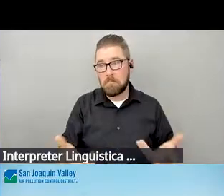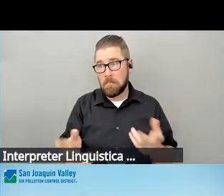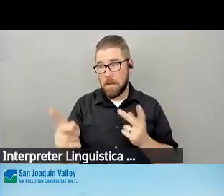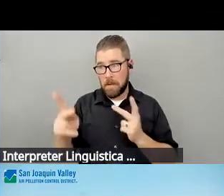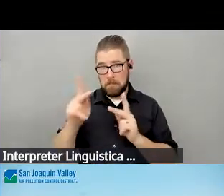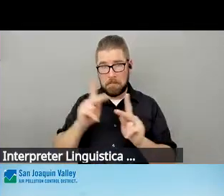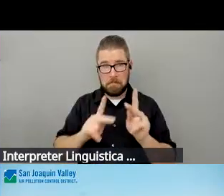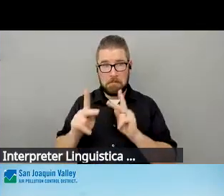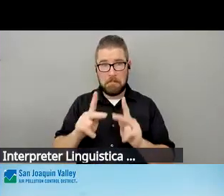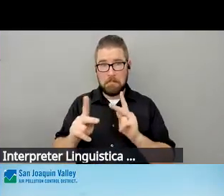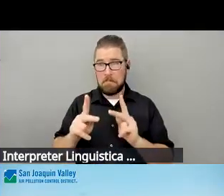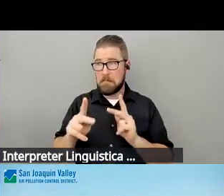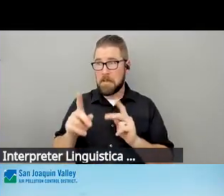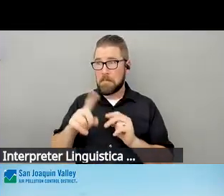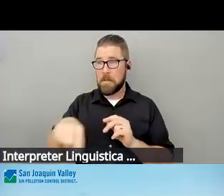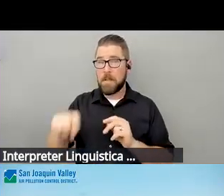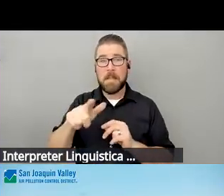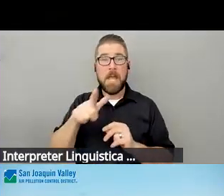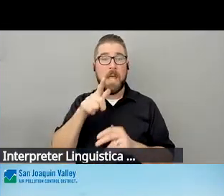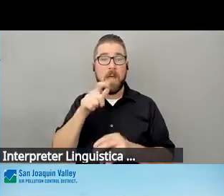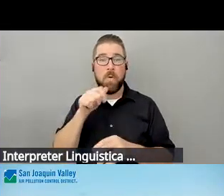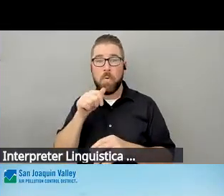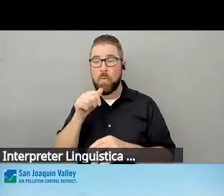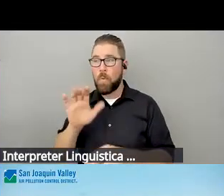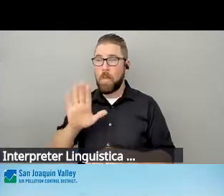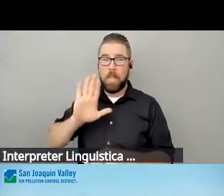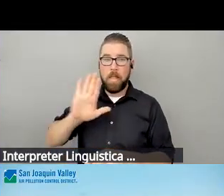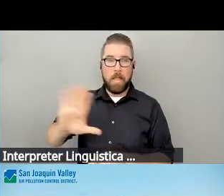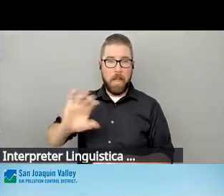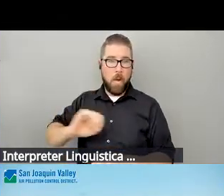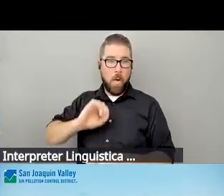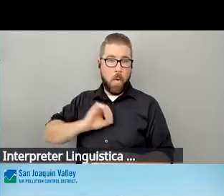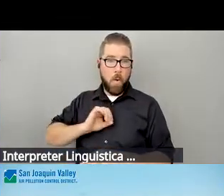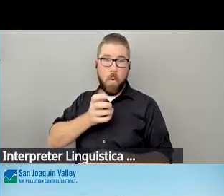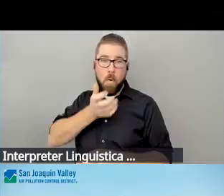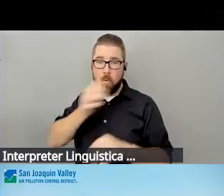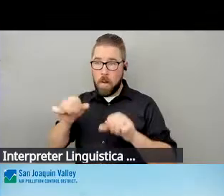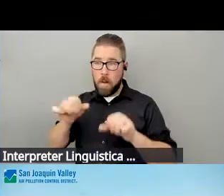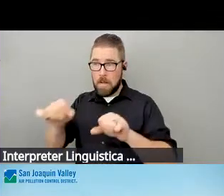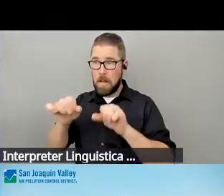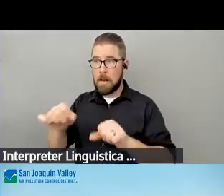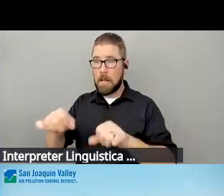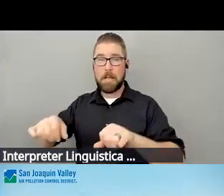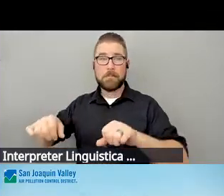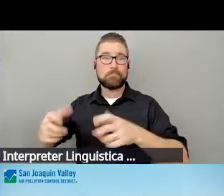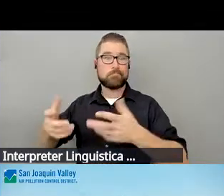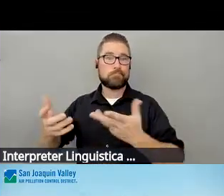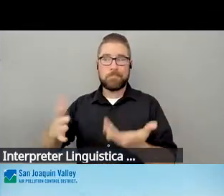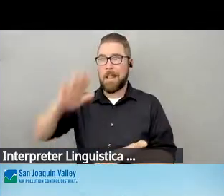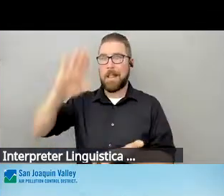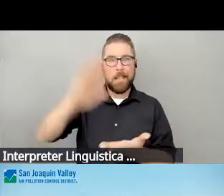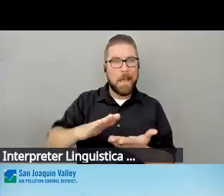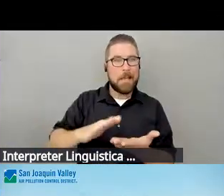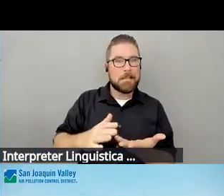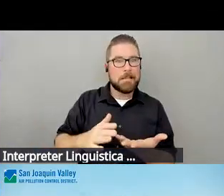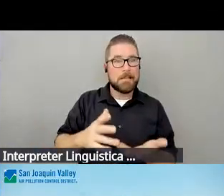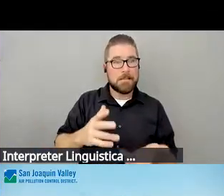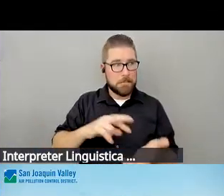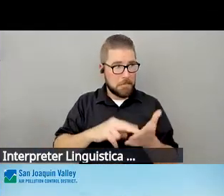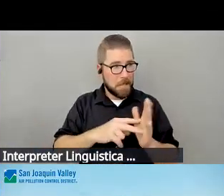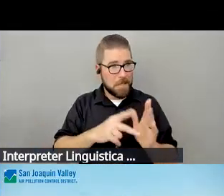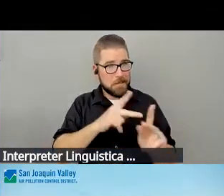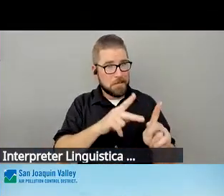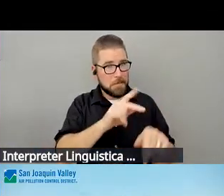mean, I'm just saying. And if it was going for commercial, or